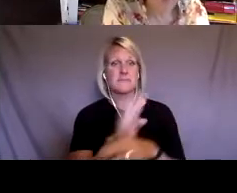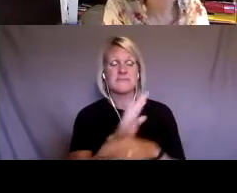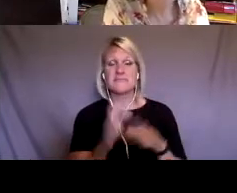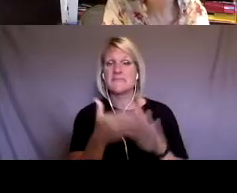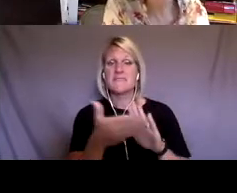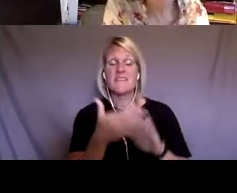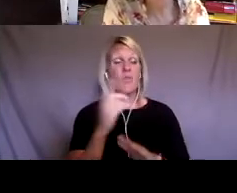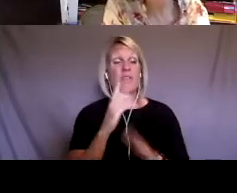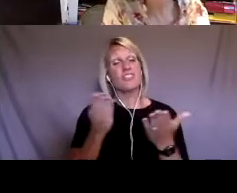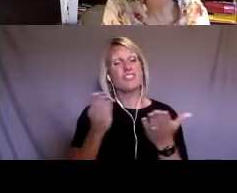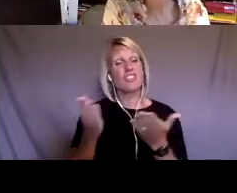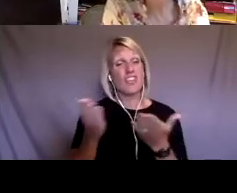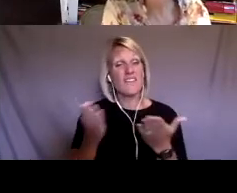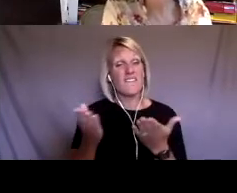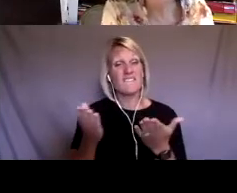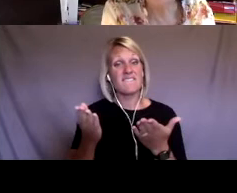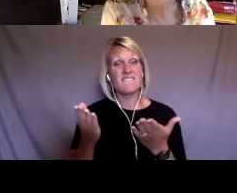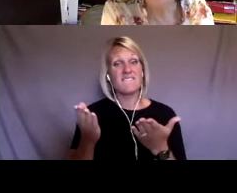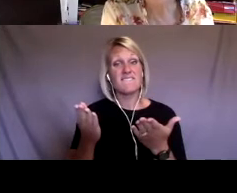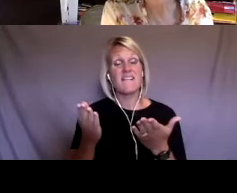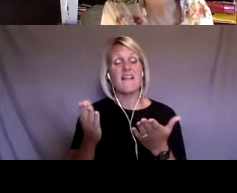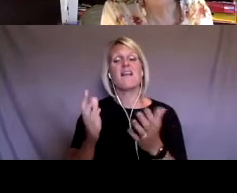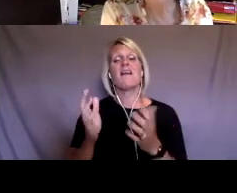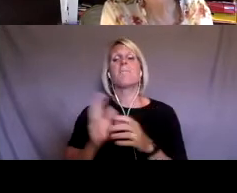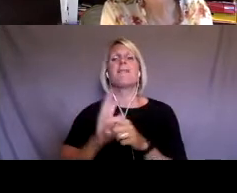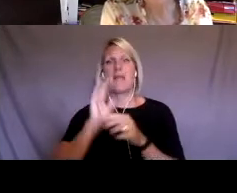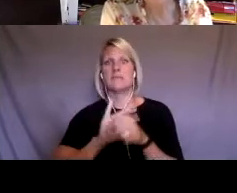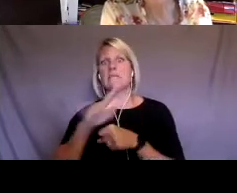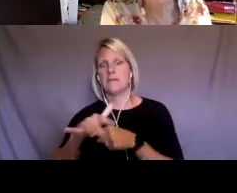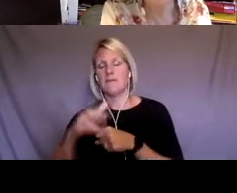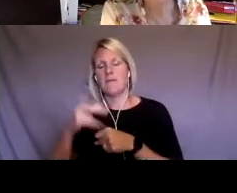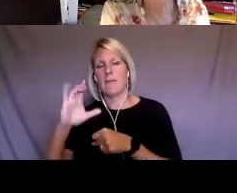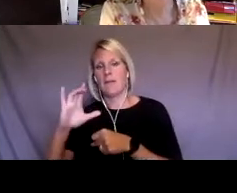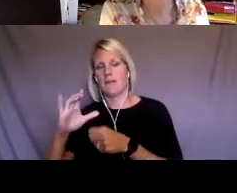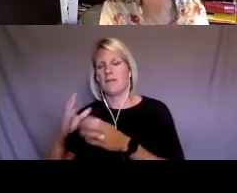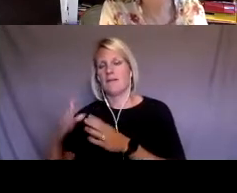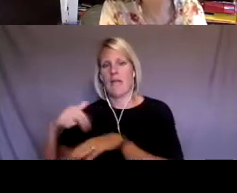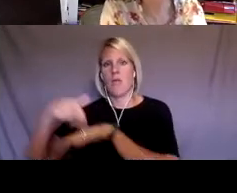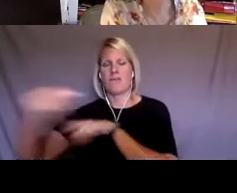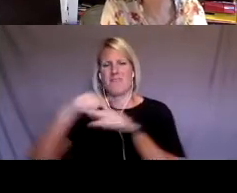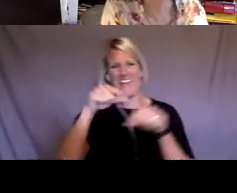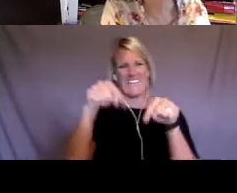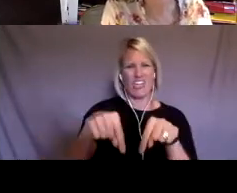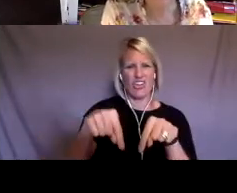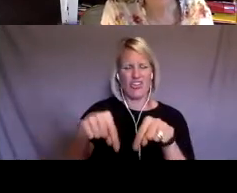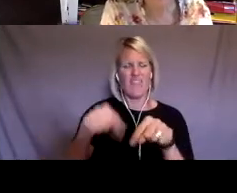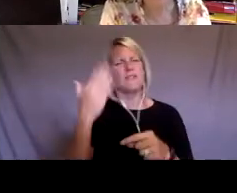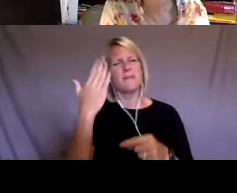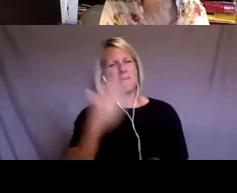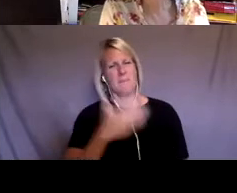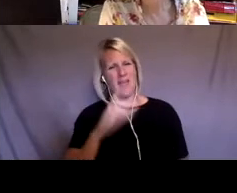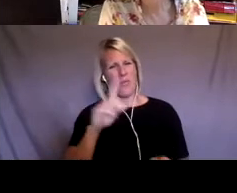to empty a lot of public sidewalks. That was the answer to my question when I came to the US many, many years